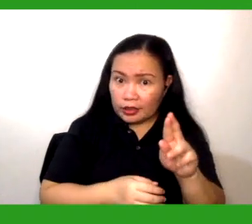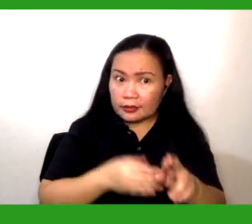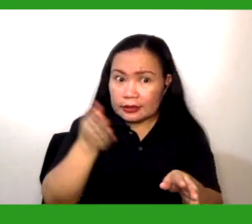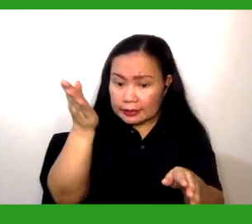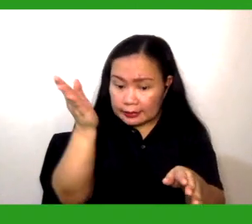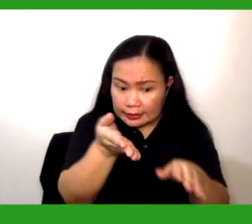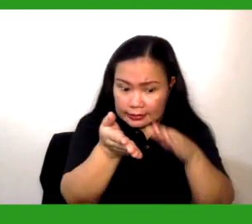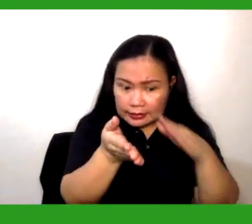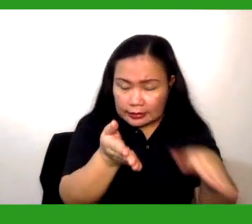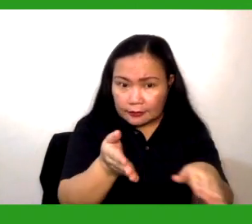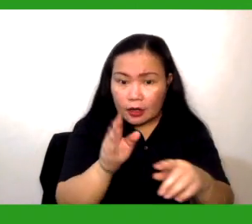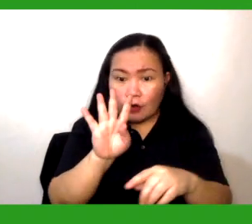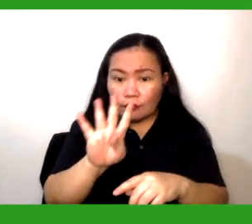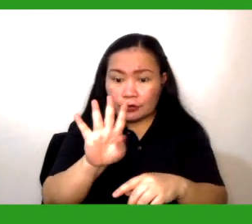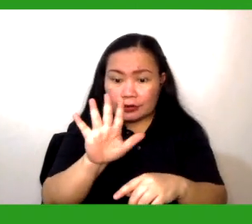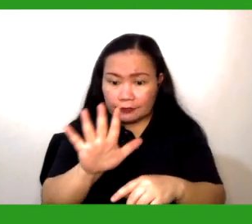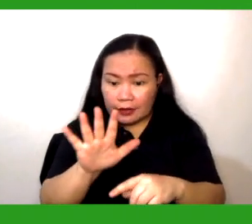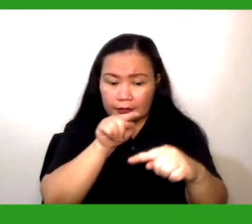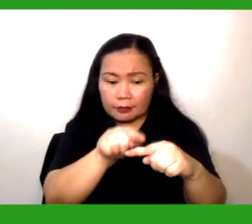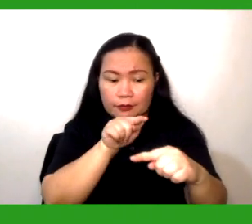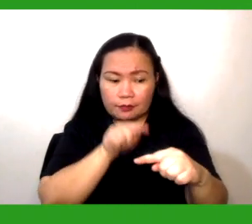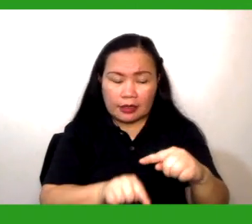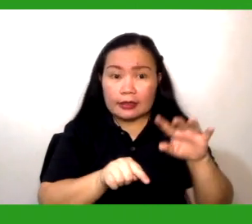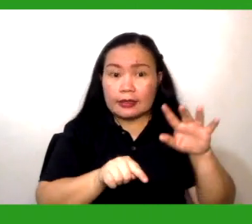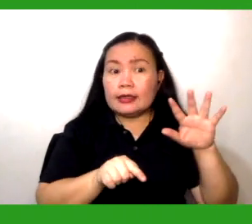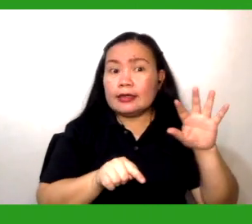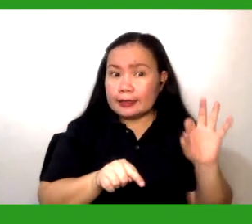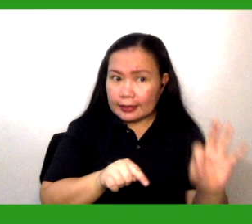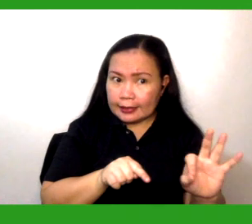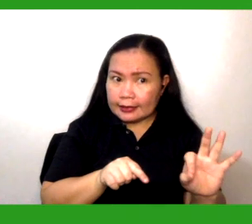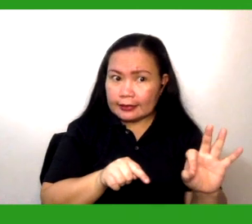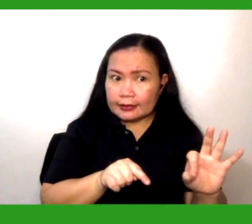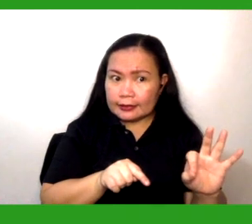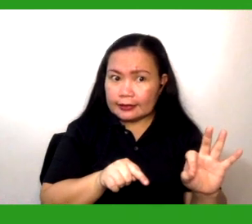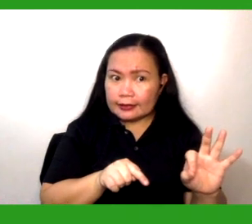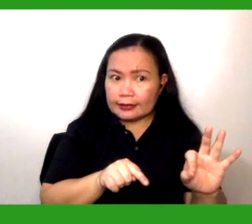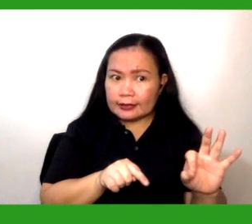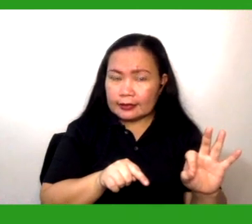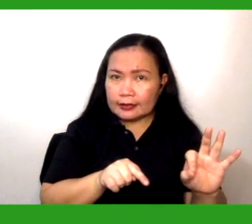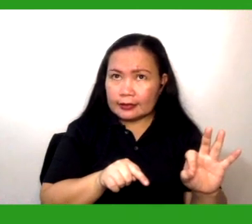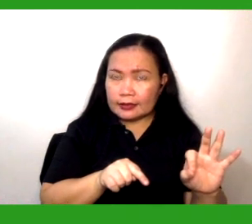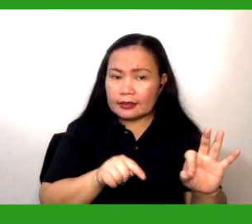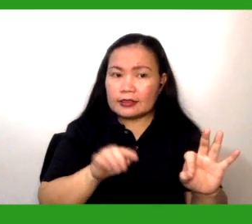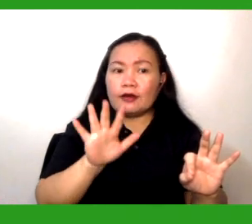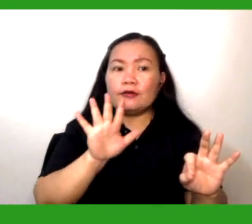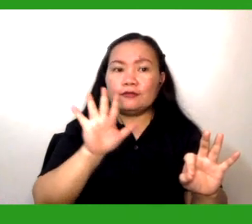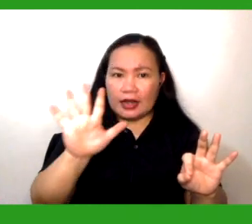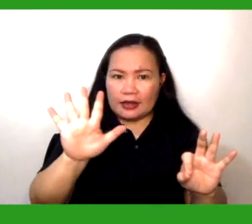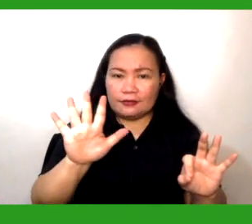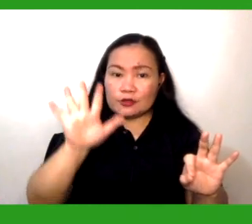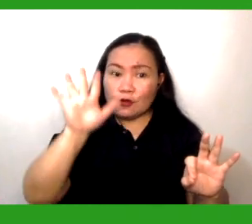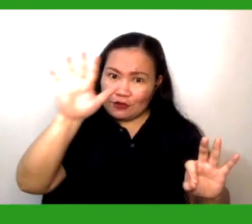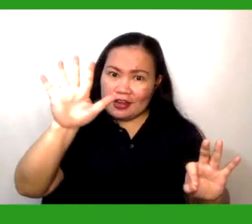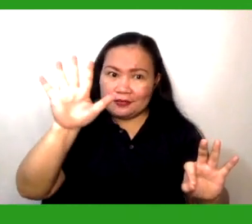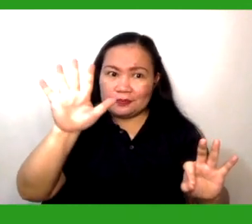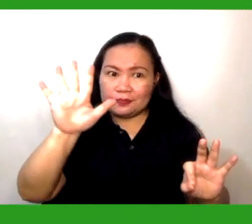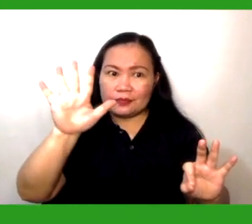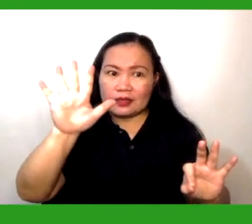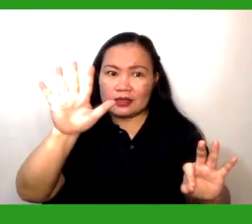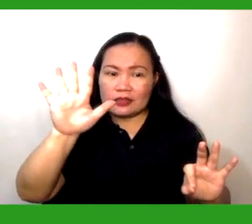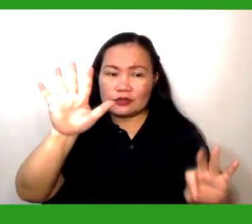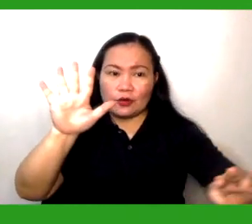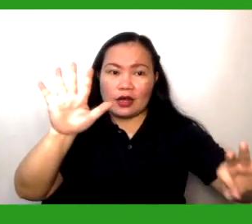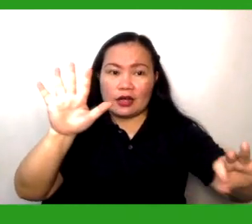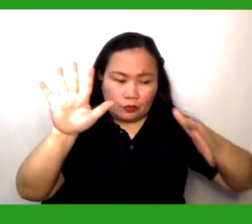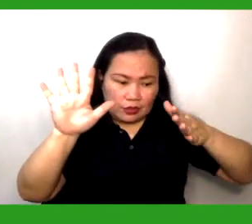Cancel mo na siya, 45 divide 9, since pwede naman siyang i-divide, 45 divide 9, that is 5.